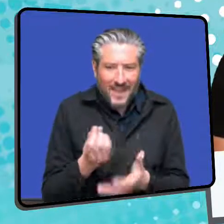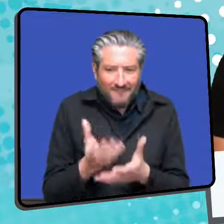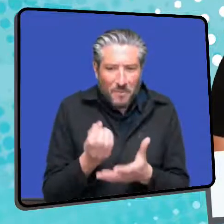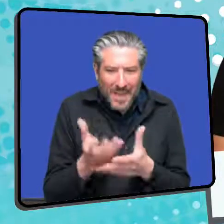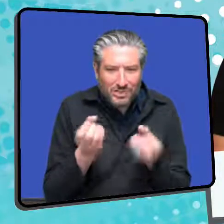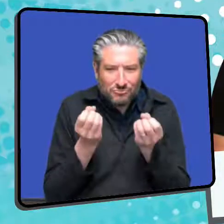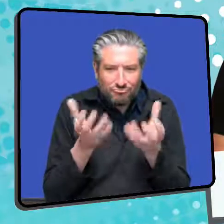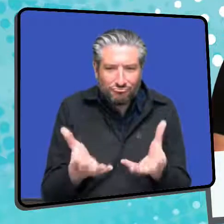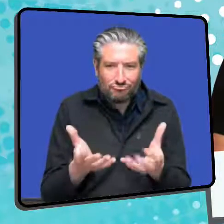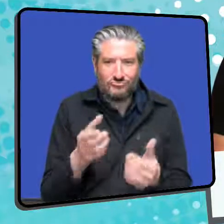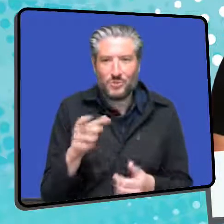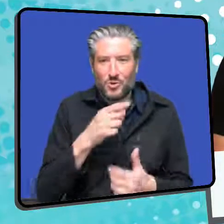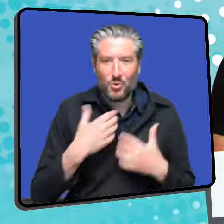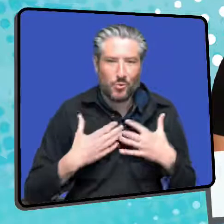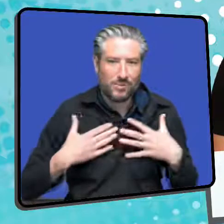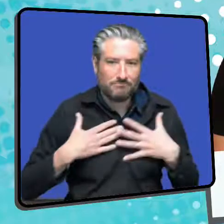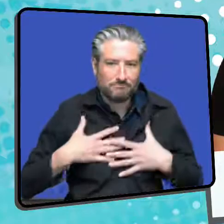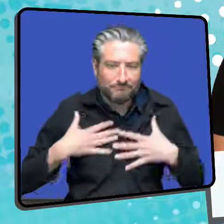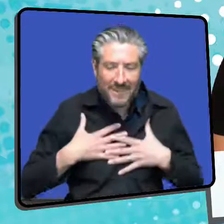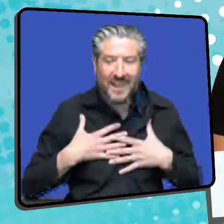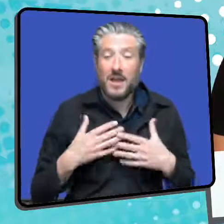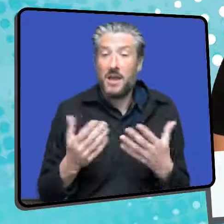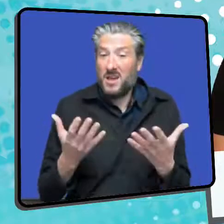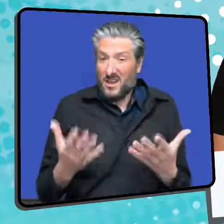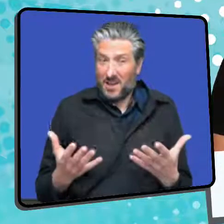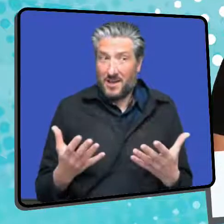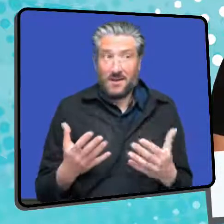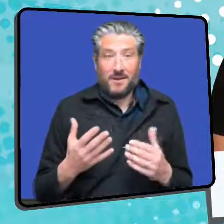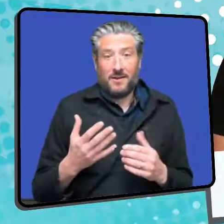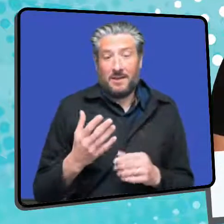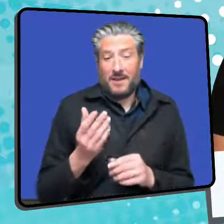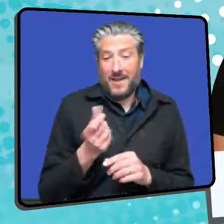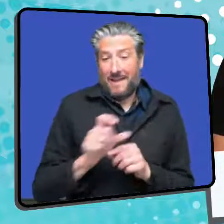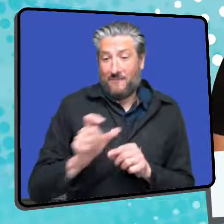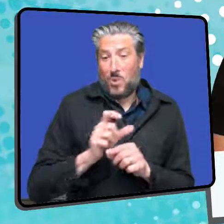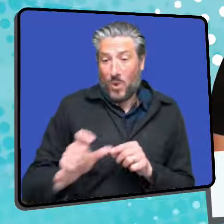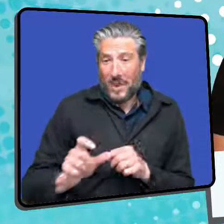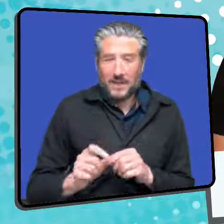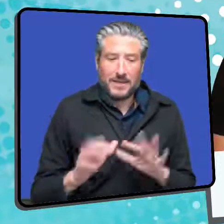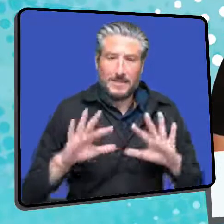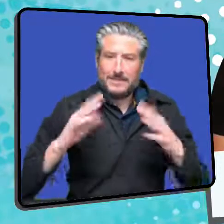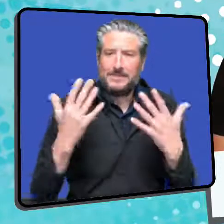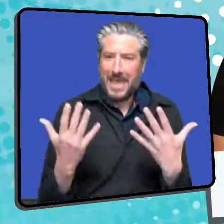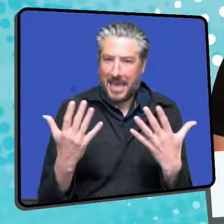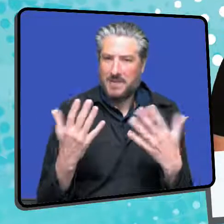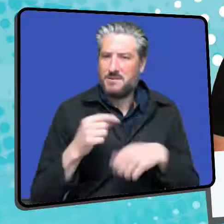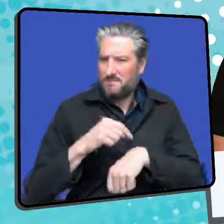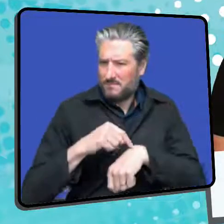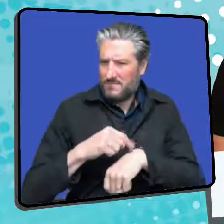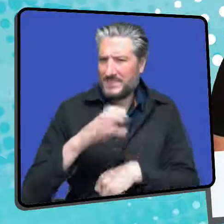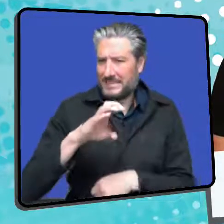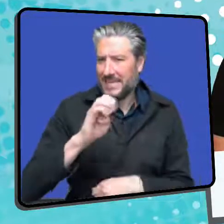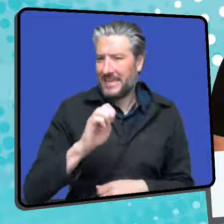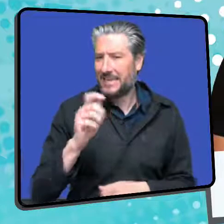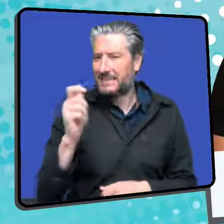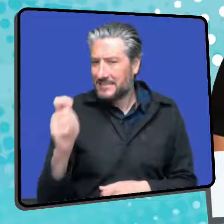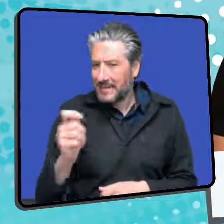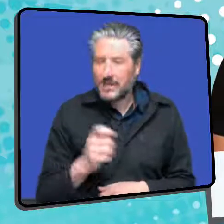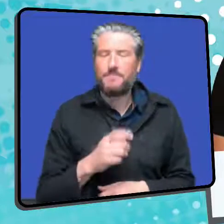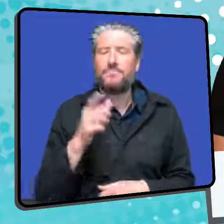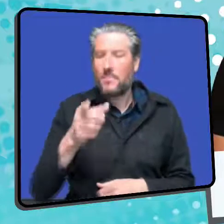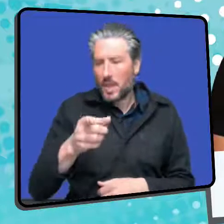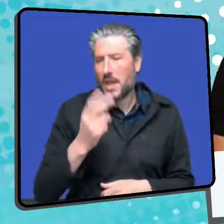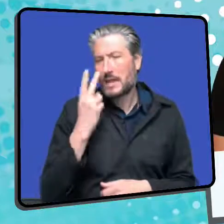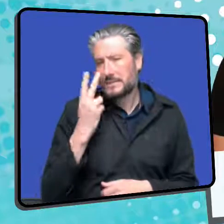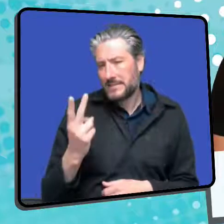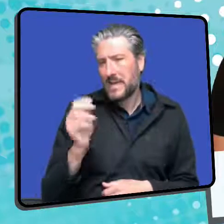10 a.m. CET, which is also in, if you go to the website, you can actually see it in your time zone. So if you're